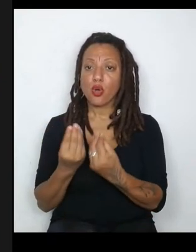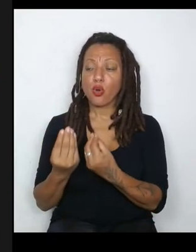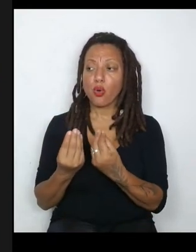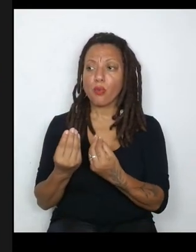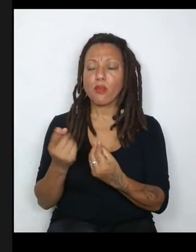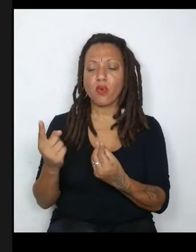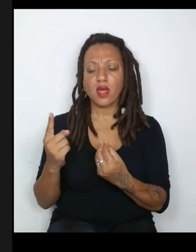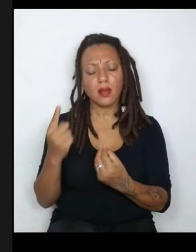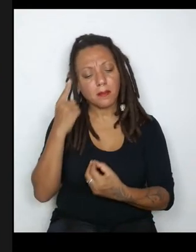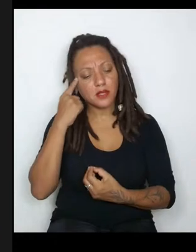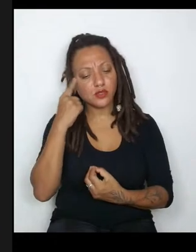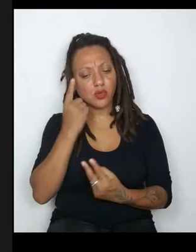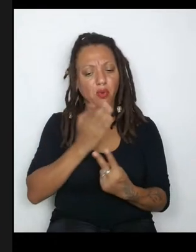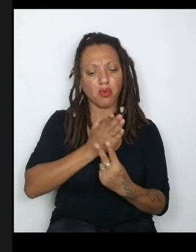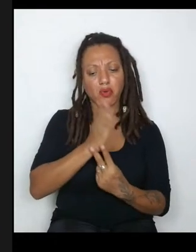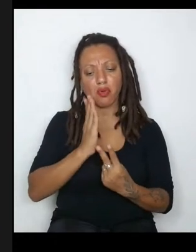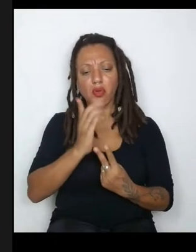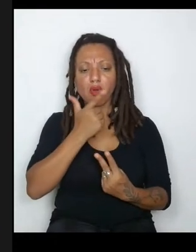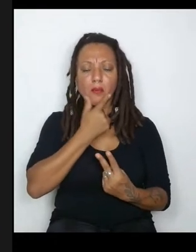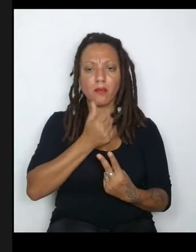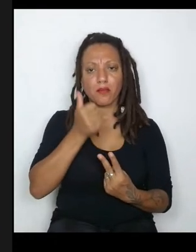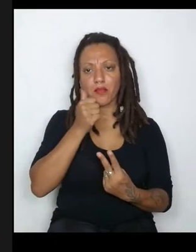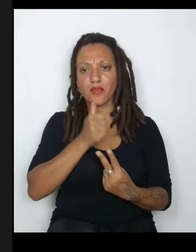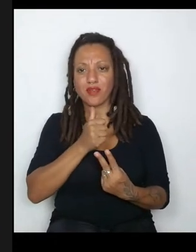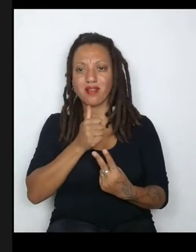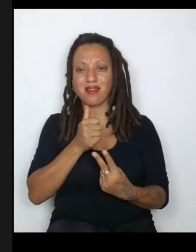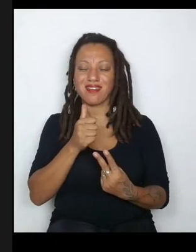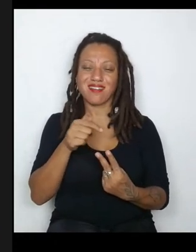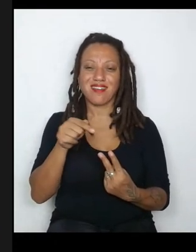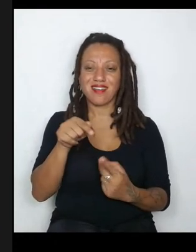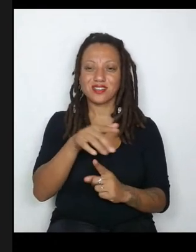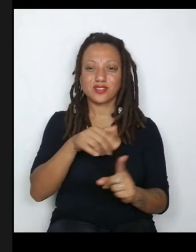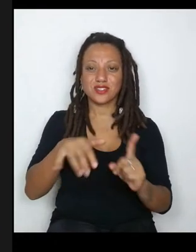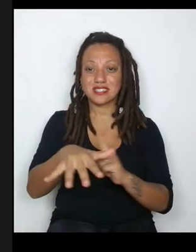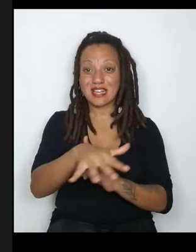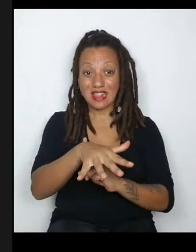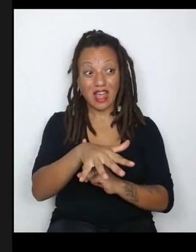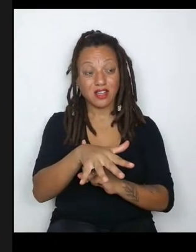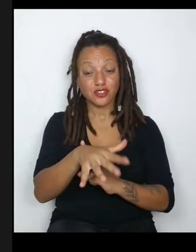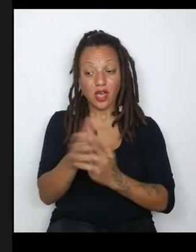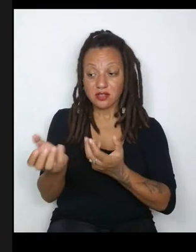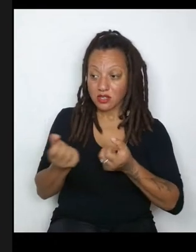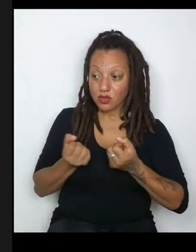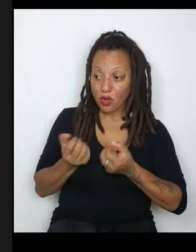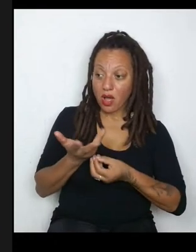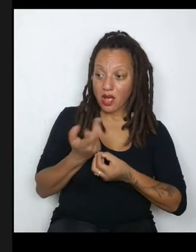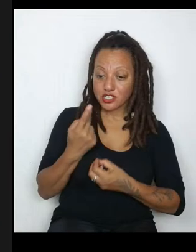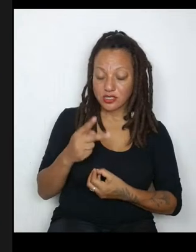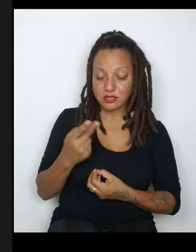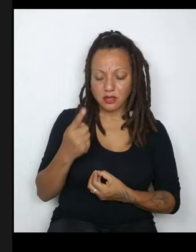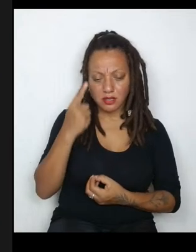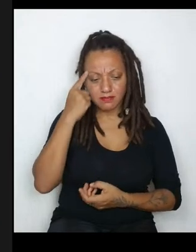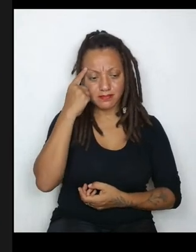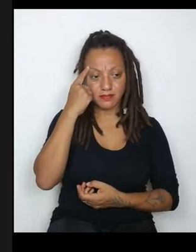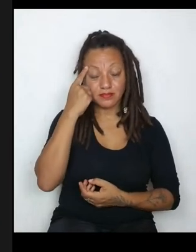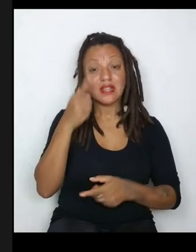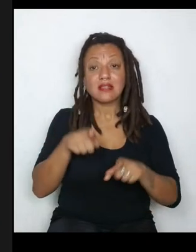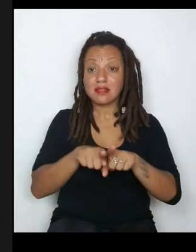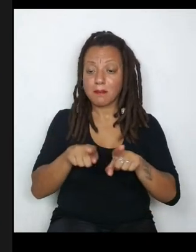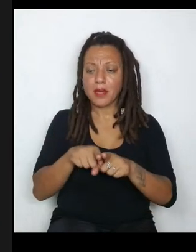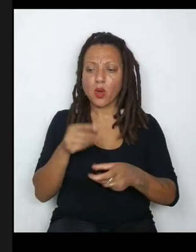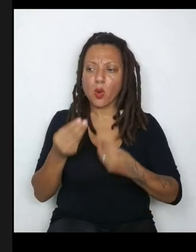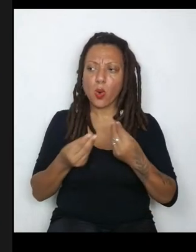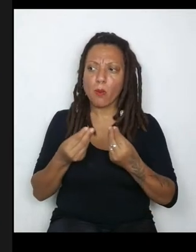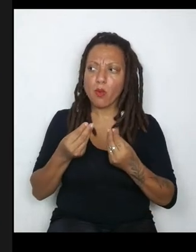notions the binary notions of masculine and feminine in the society that received his